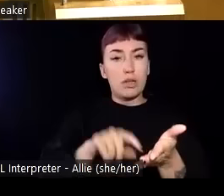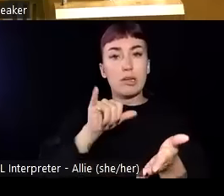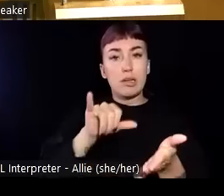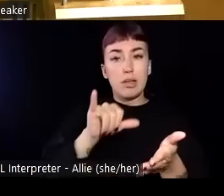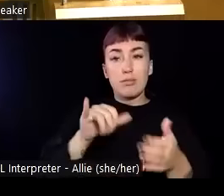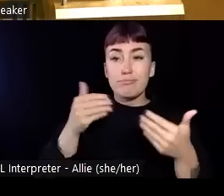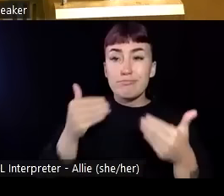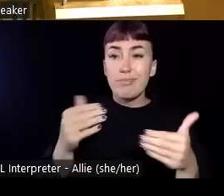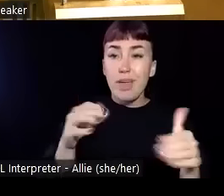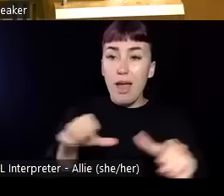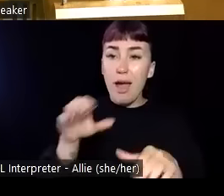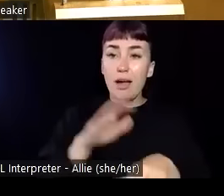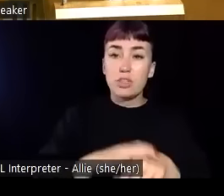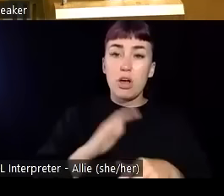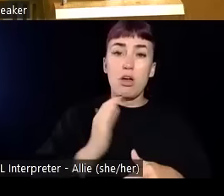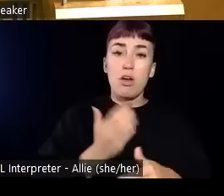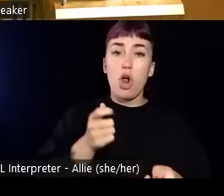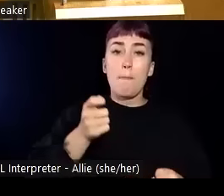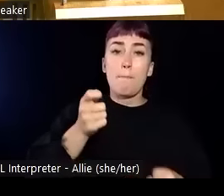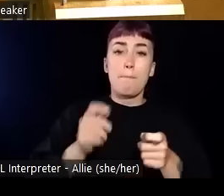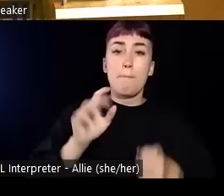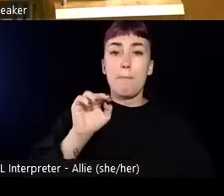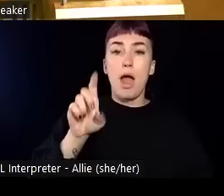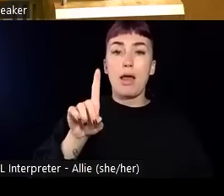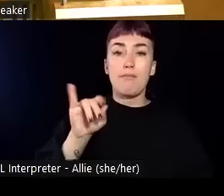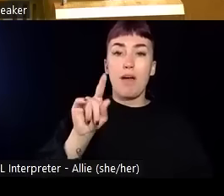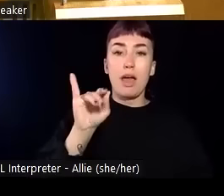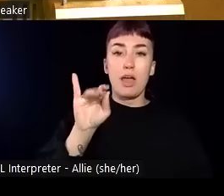act on our modifiable risk factors.